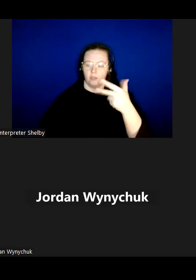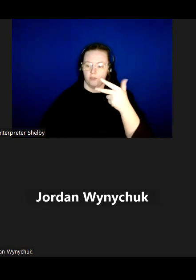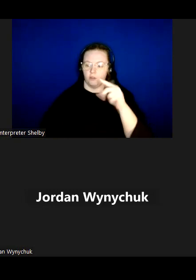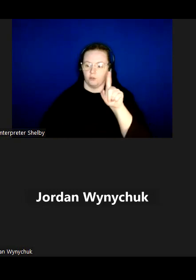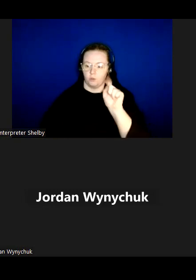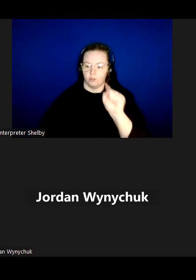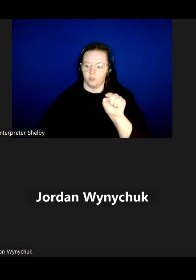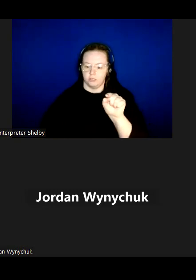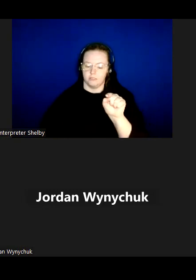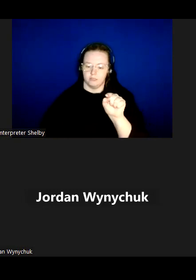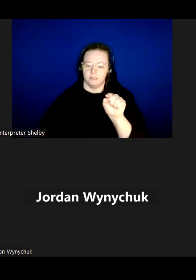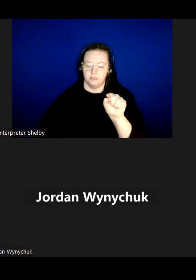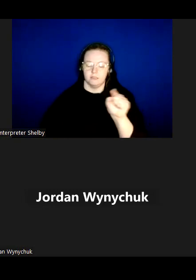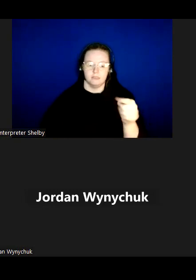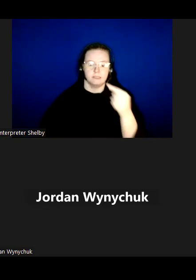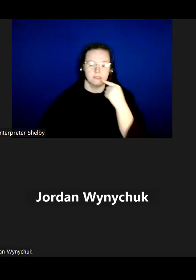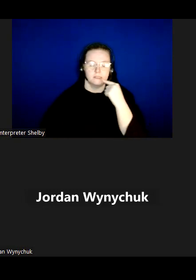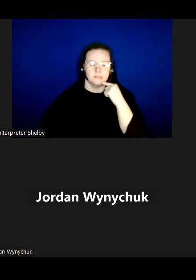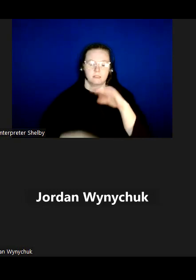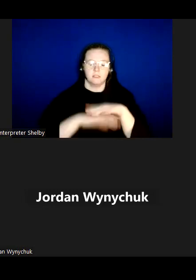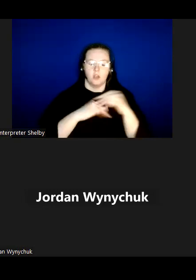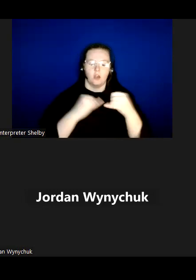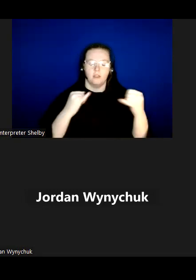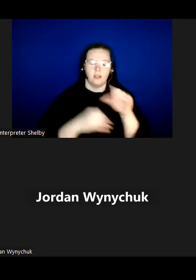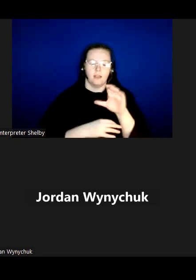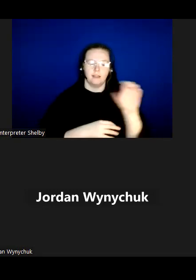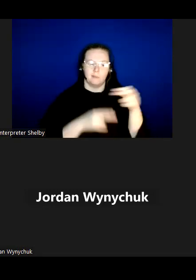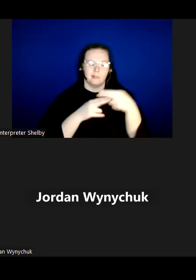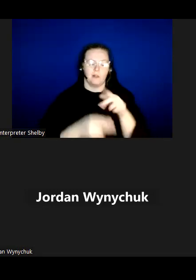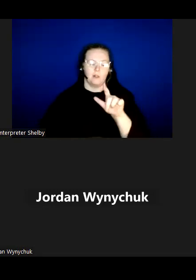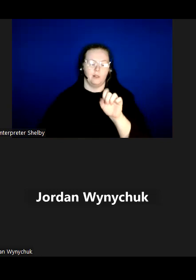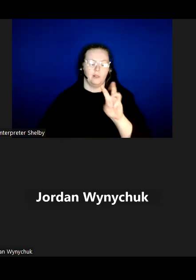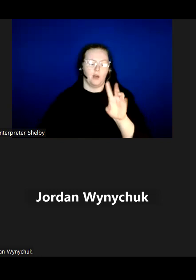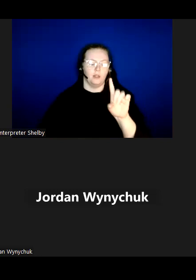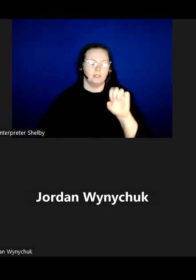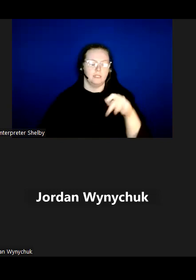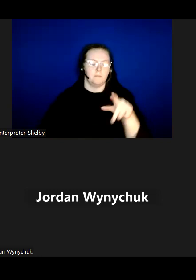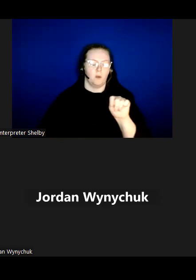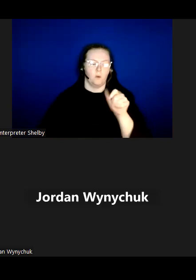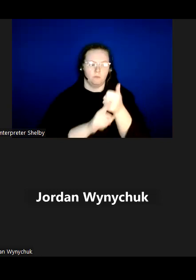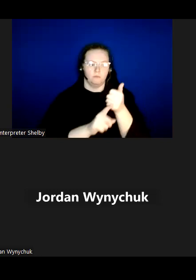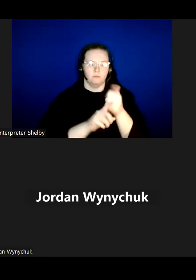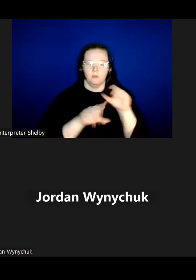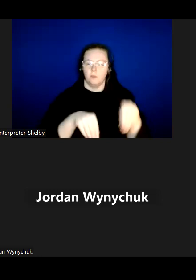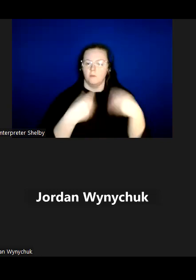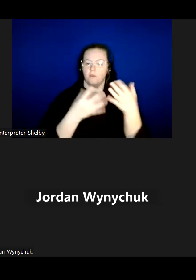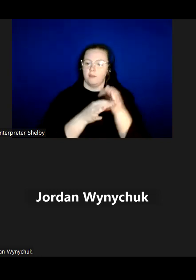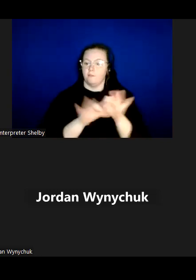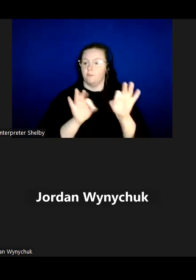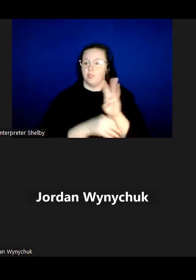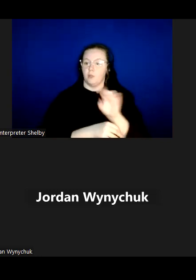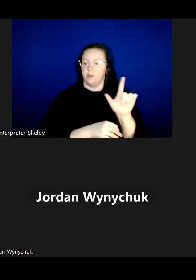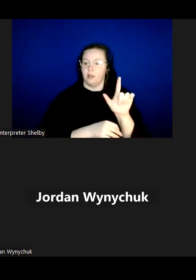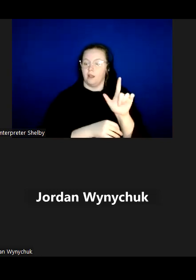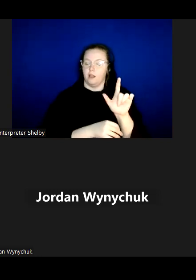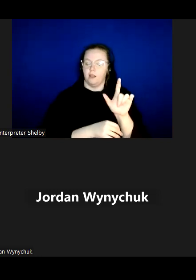was brought up, it says an online company called Law Depot offers free will kits that you can fill out and have witnessed. Lawyers charge a